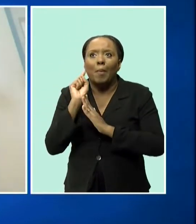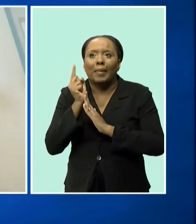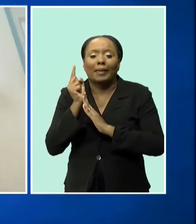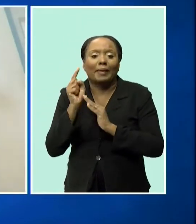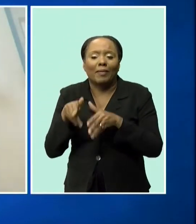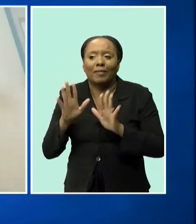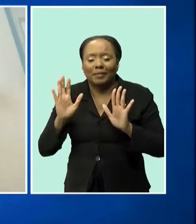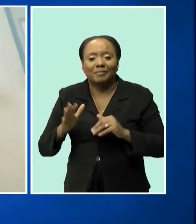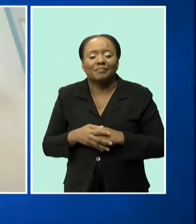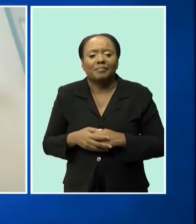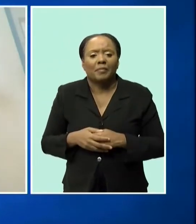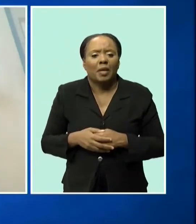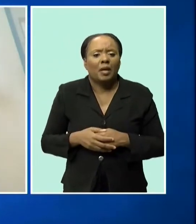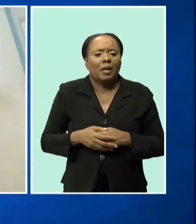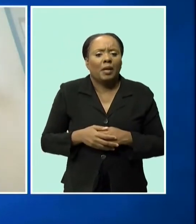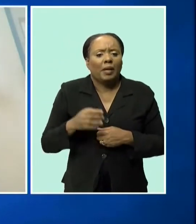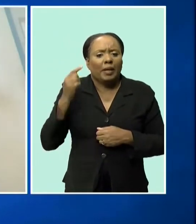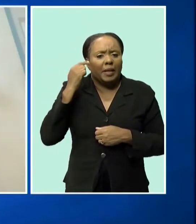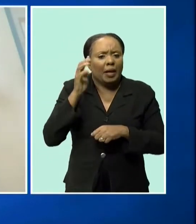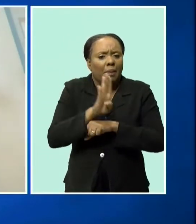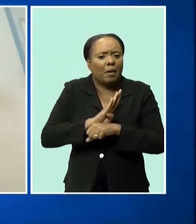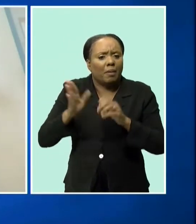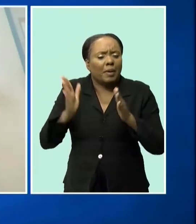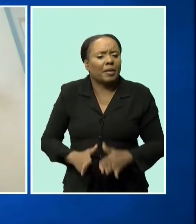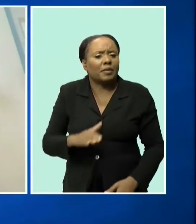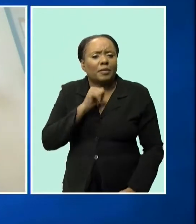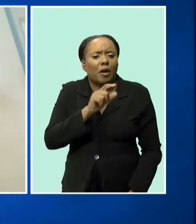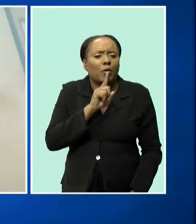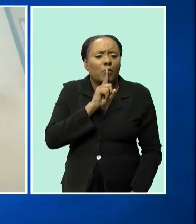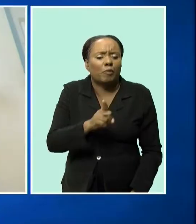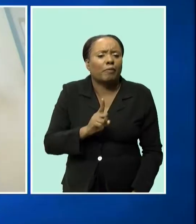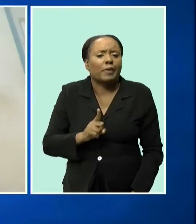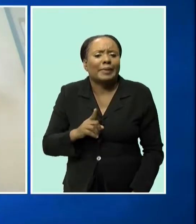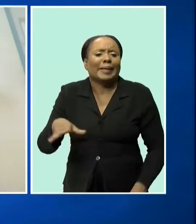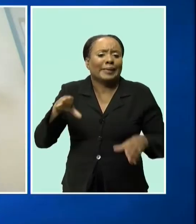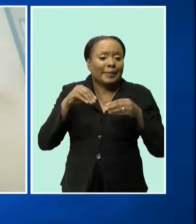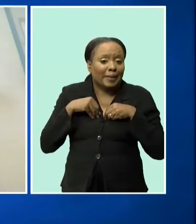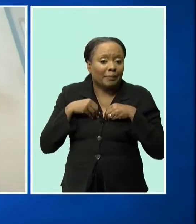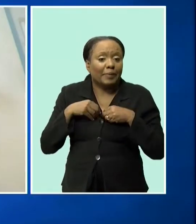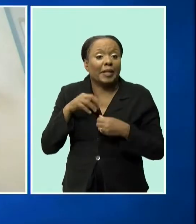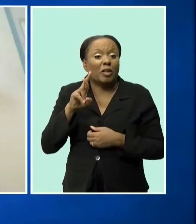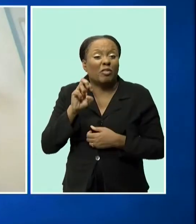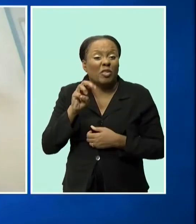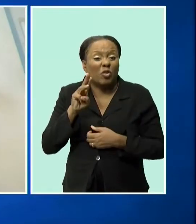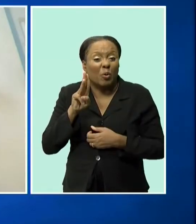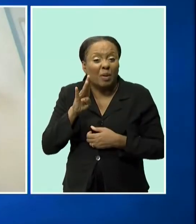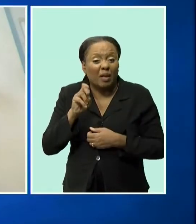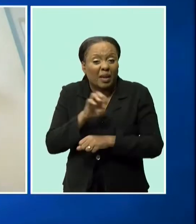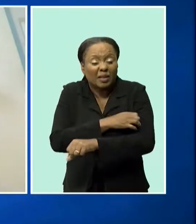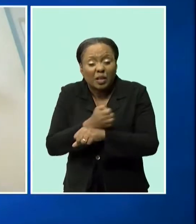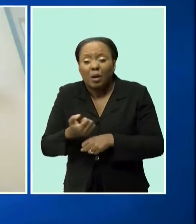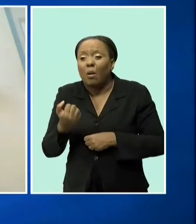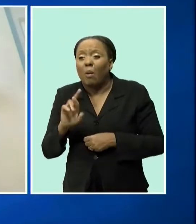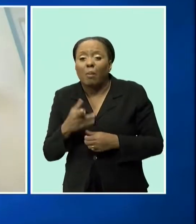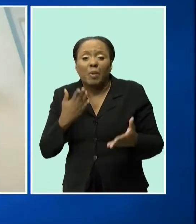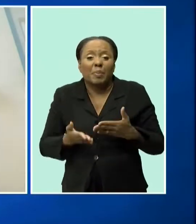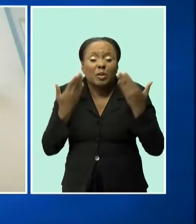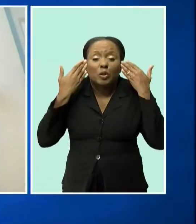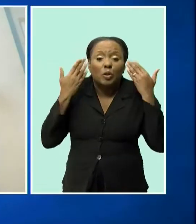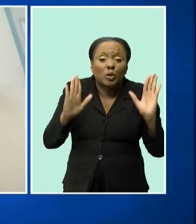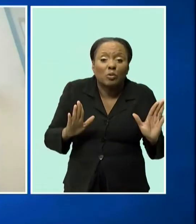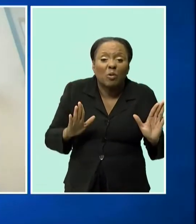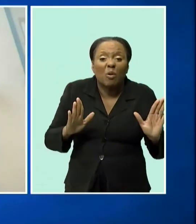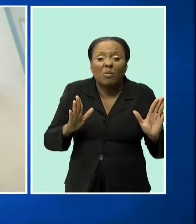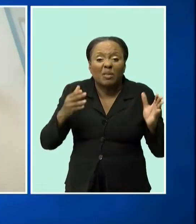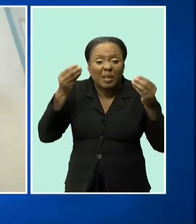would you say that Barbadians are having a hard time buying into the concept, or it's just a situation that they don't have all the information available to them because they don't